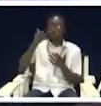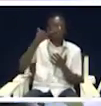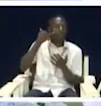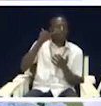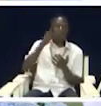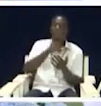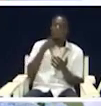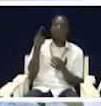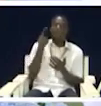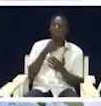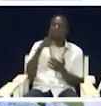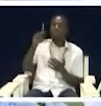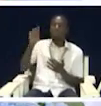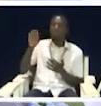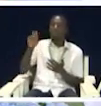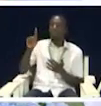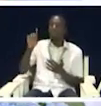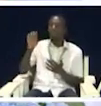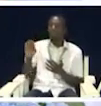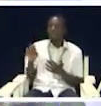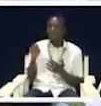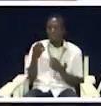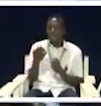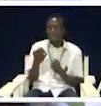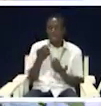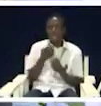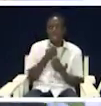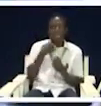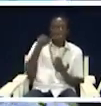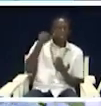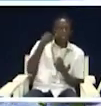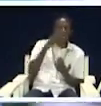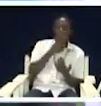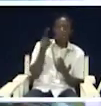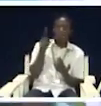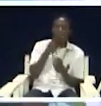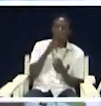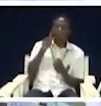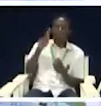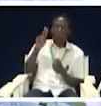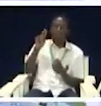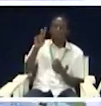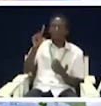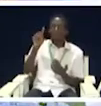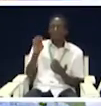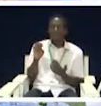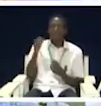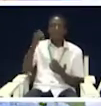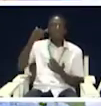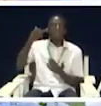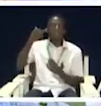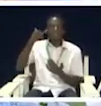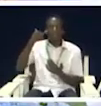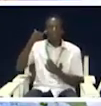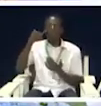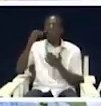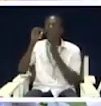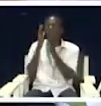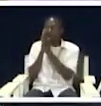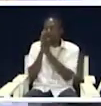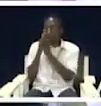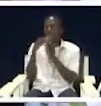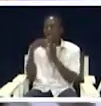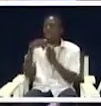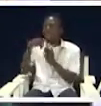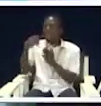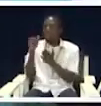me. I connected Pastor Tunde Ajayi. He prayed for me. But I told my husband to fly me down to the camp, that I will not go to Abuja. That